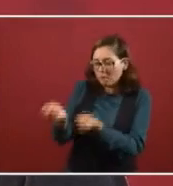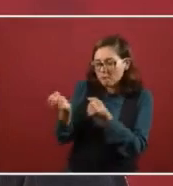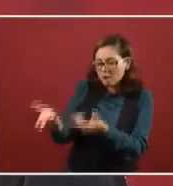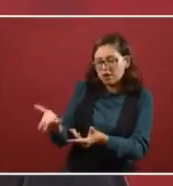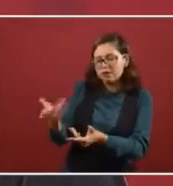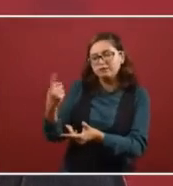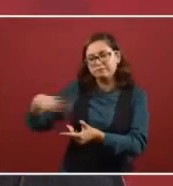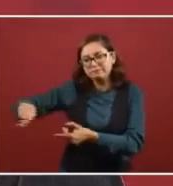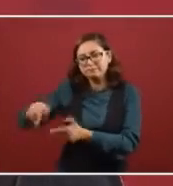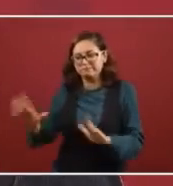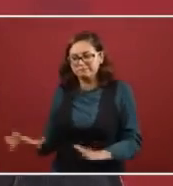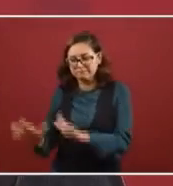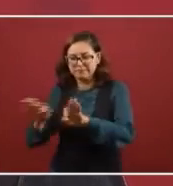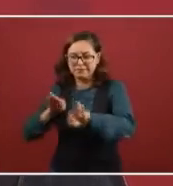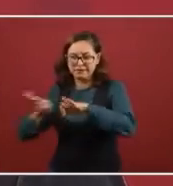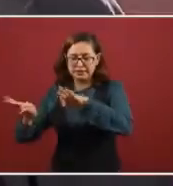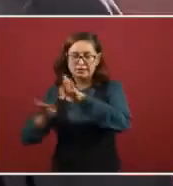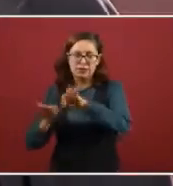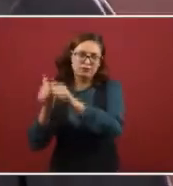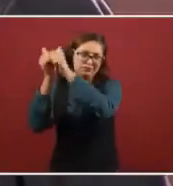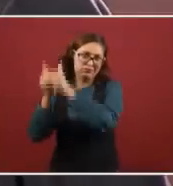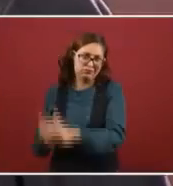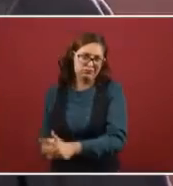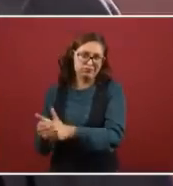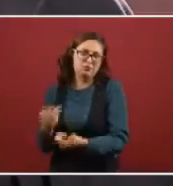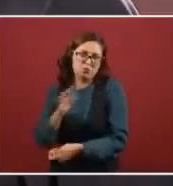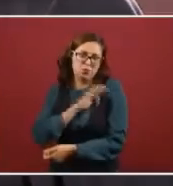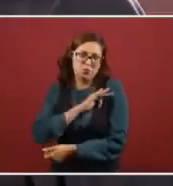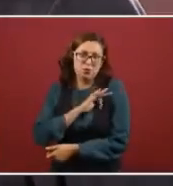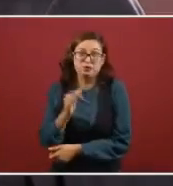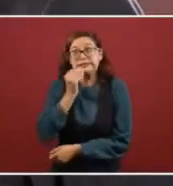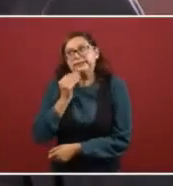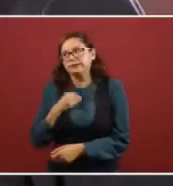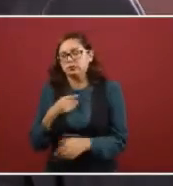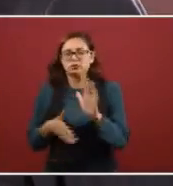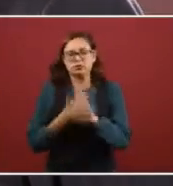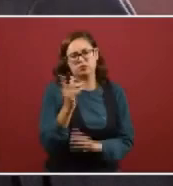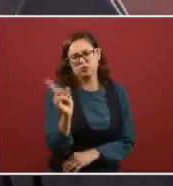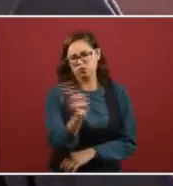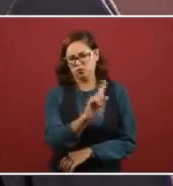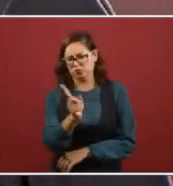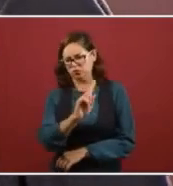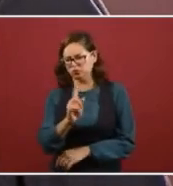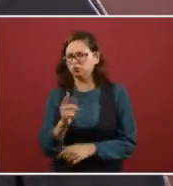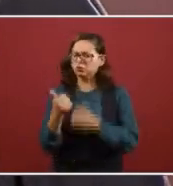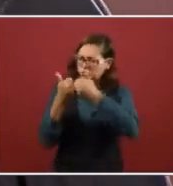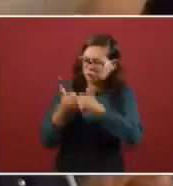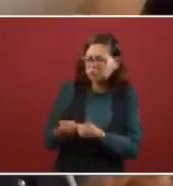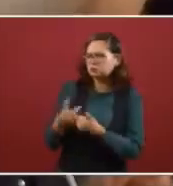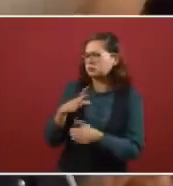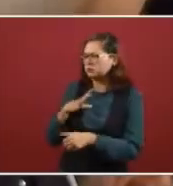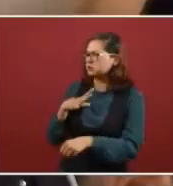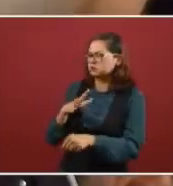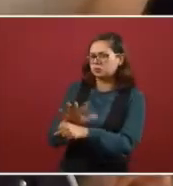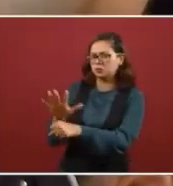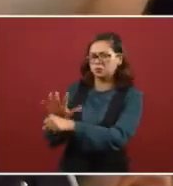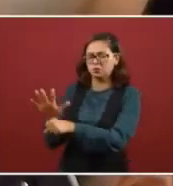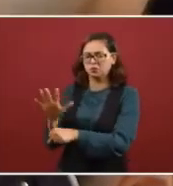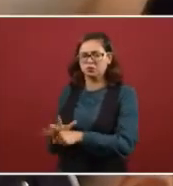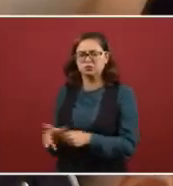origin for the immigrants, and that the people not feel obligated to migrate. That's what we're doing.